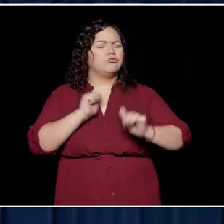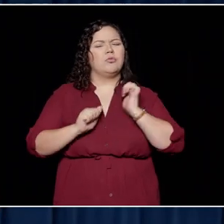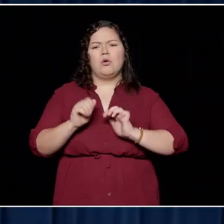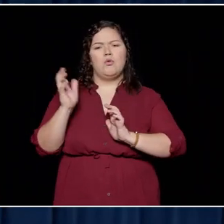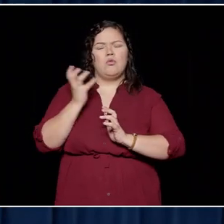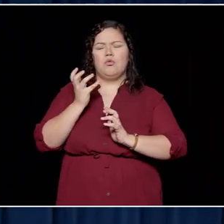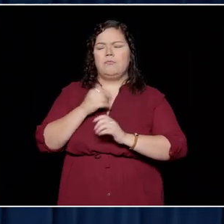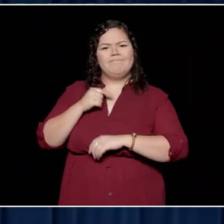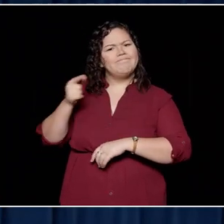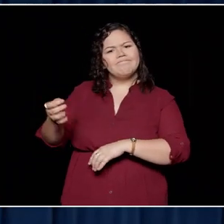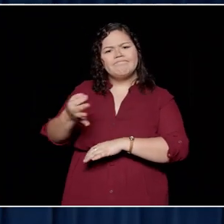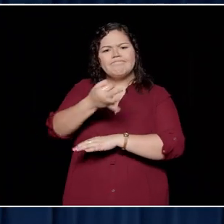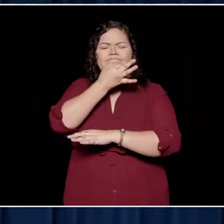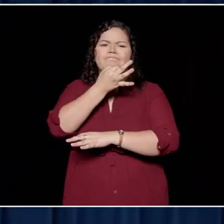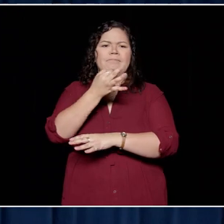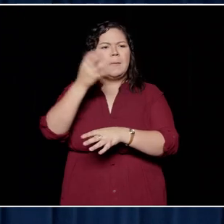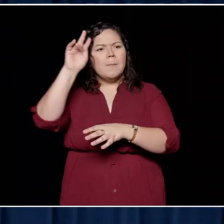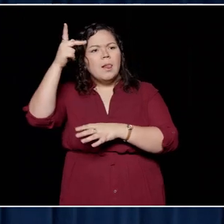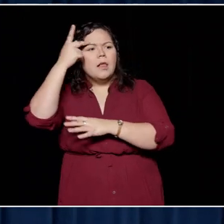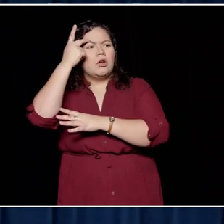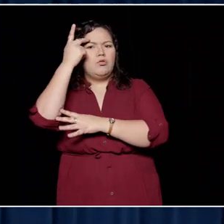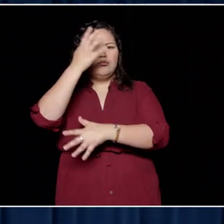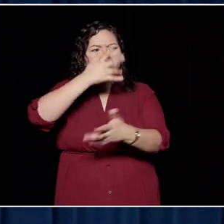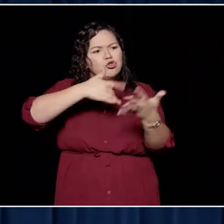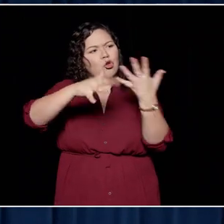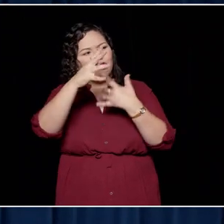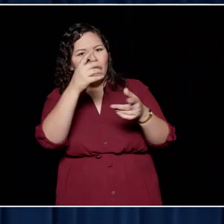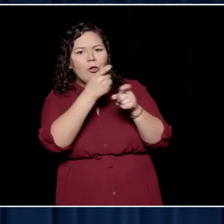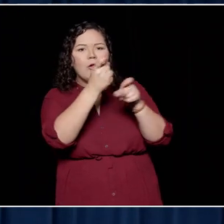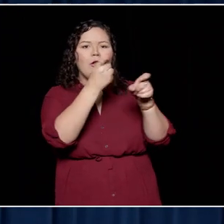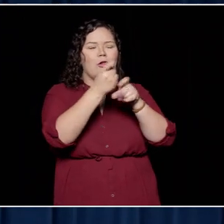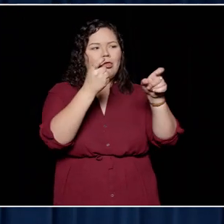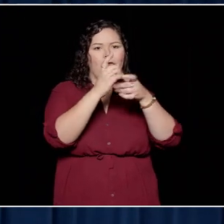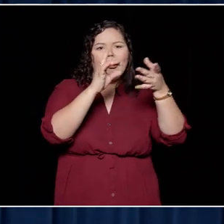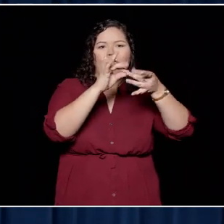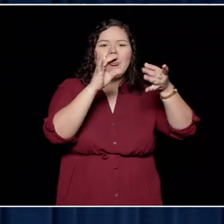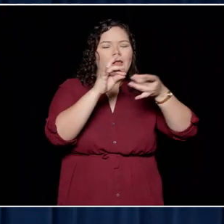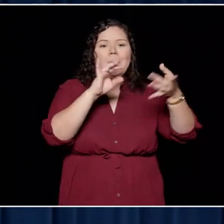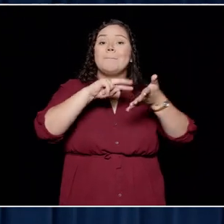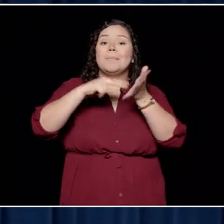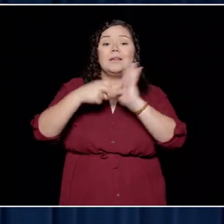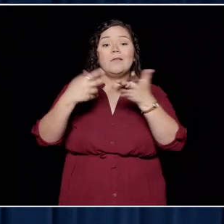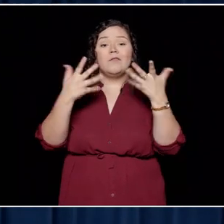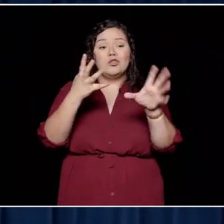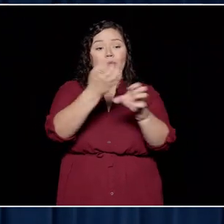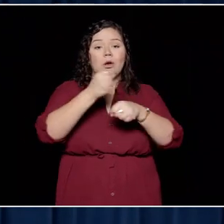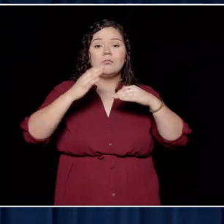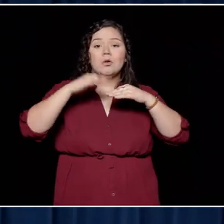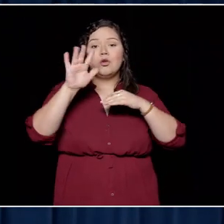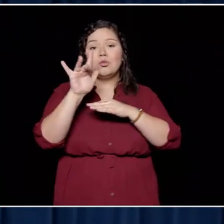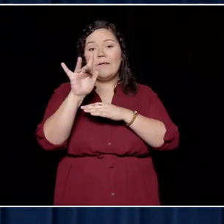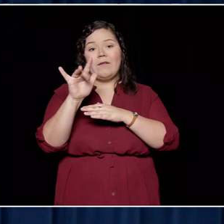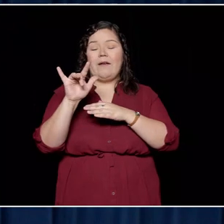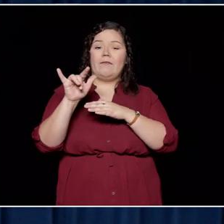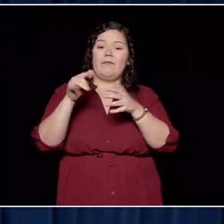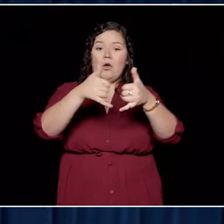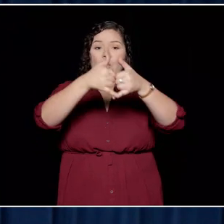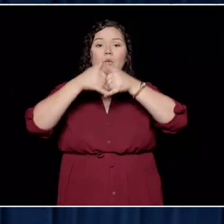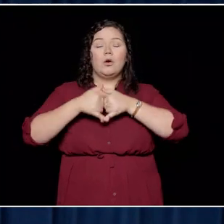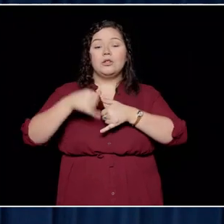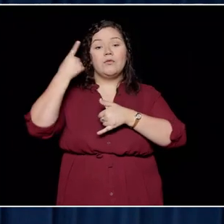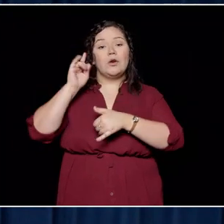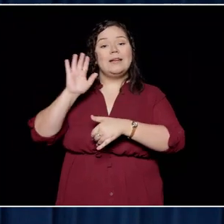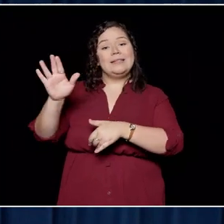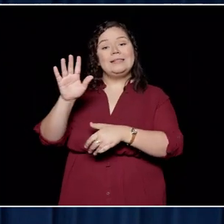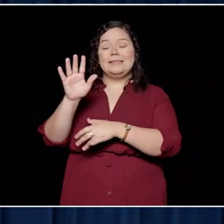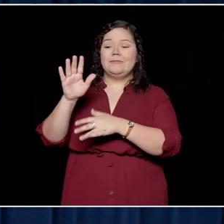knack for political and social satire has earned him over 25 Gemini Awards, including for his top-rated CBC